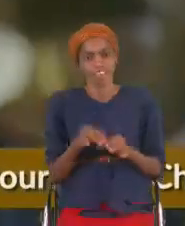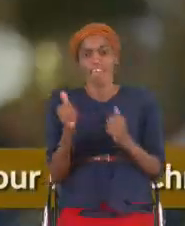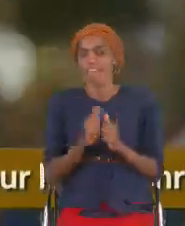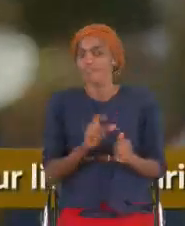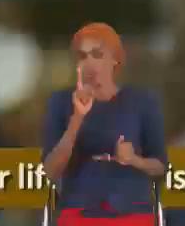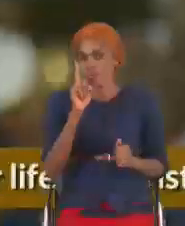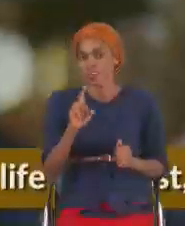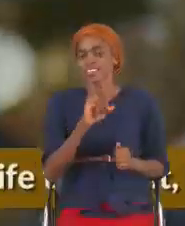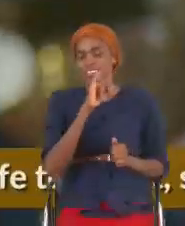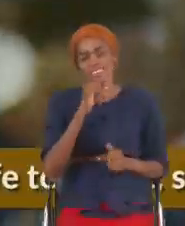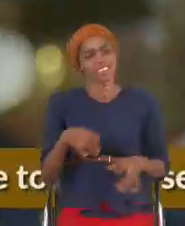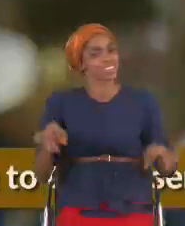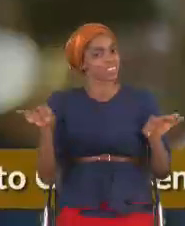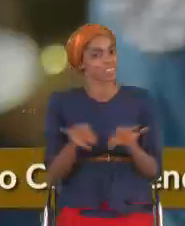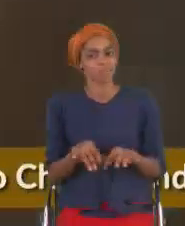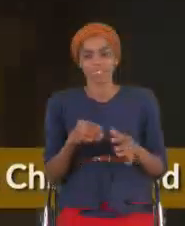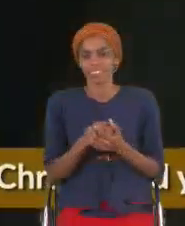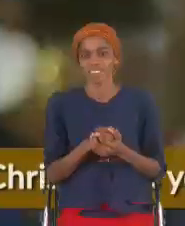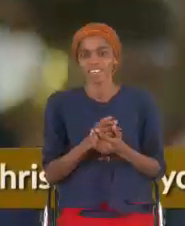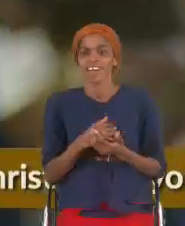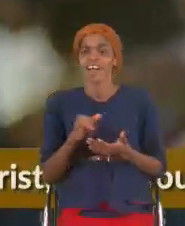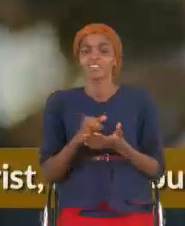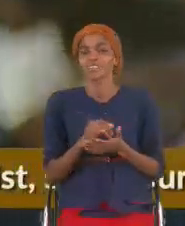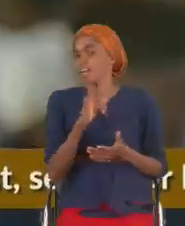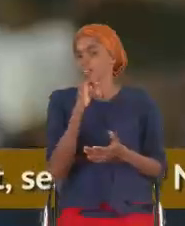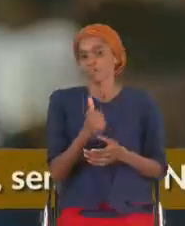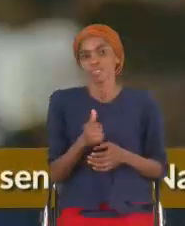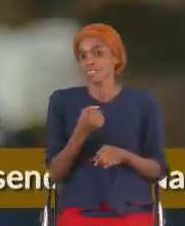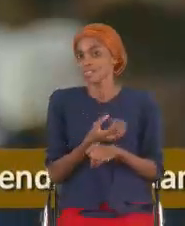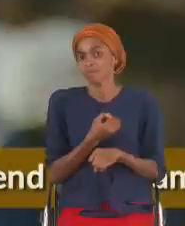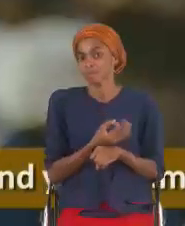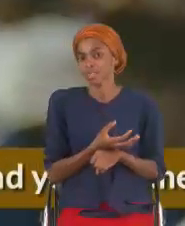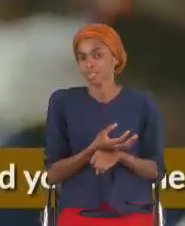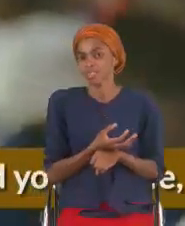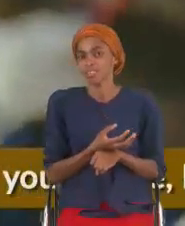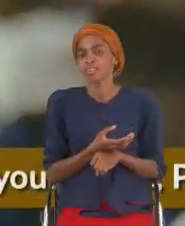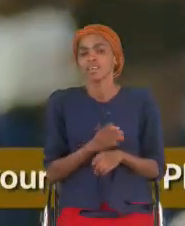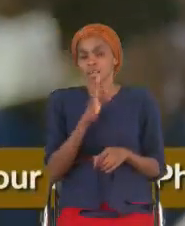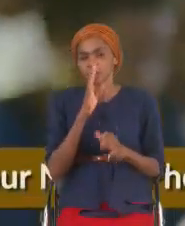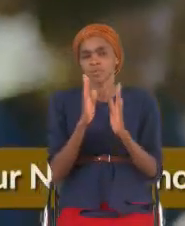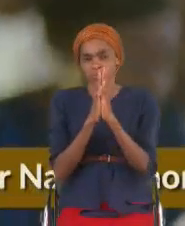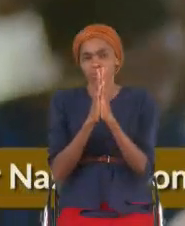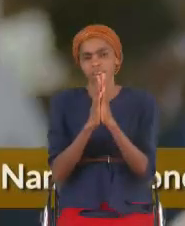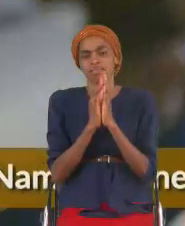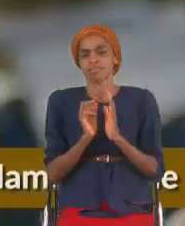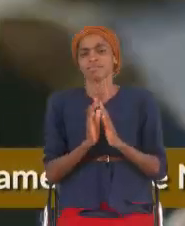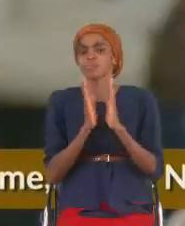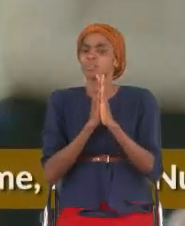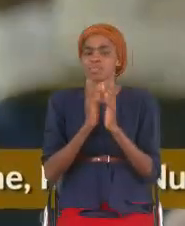important. And those who are not counseling, those who are not being counseled, be talking to God at this